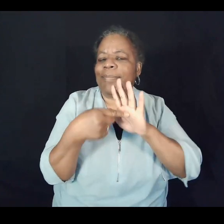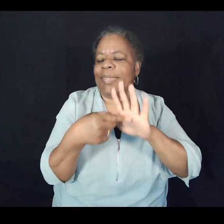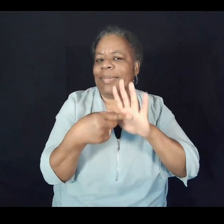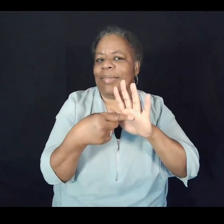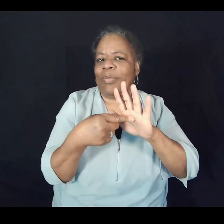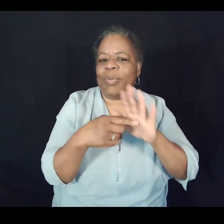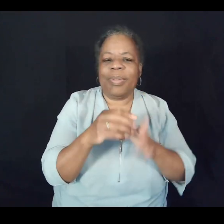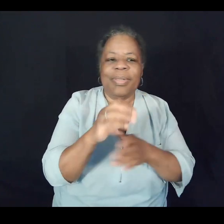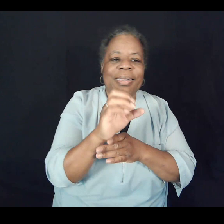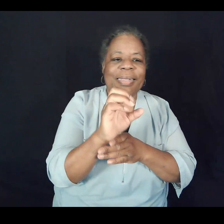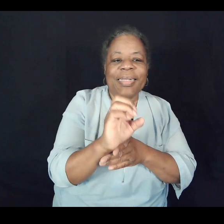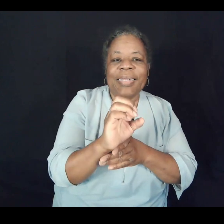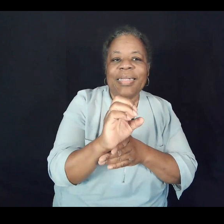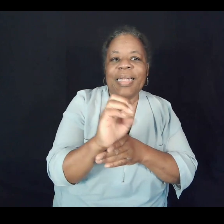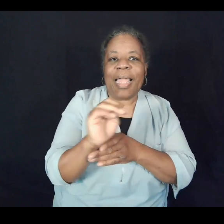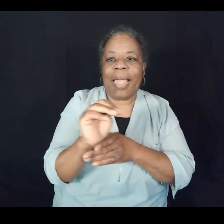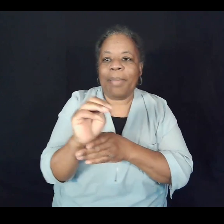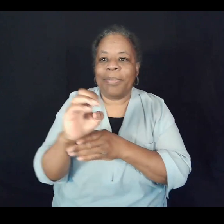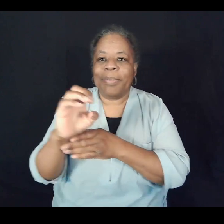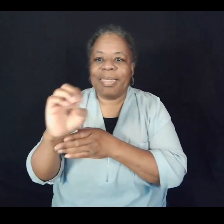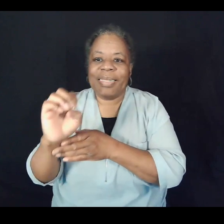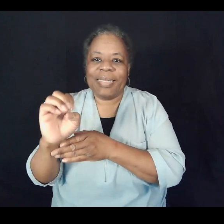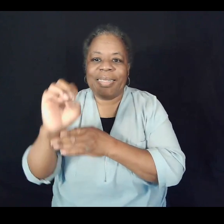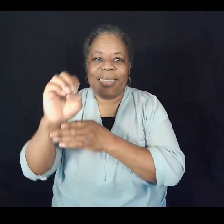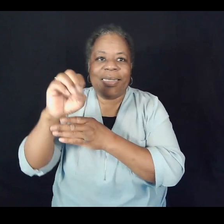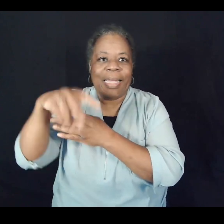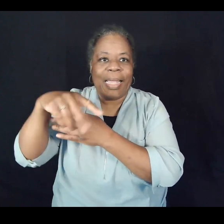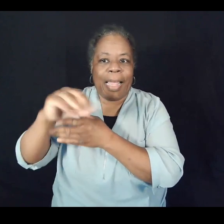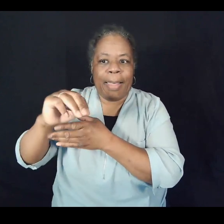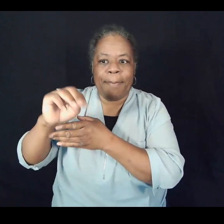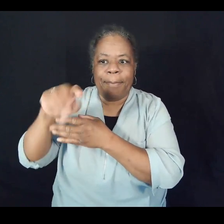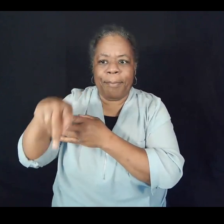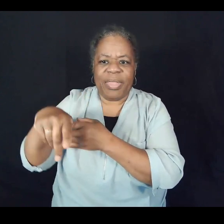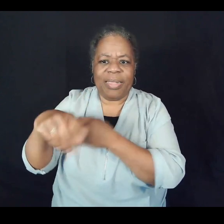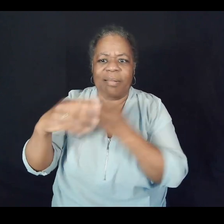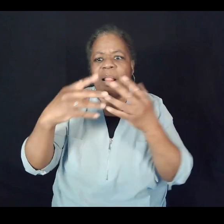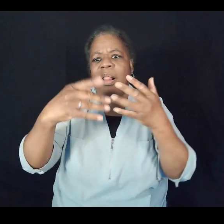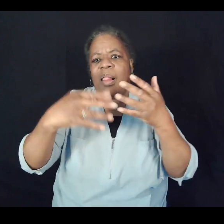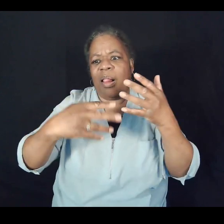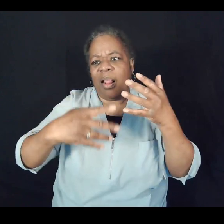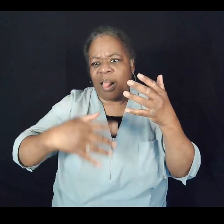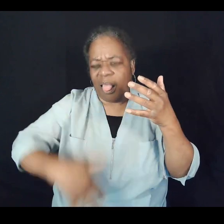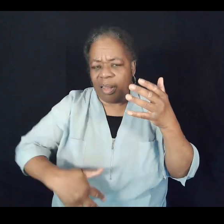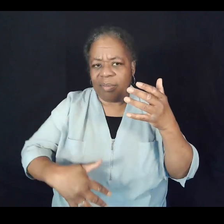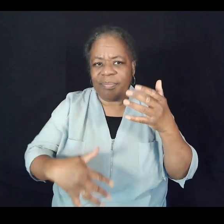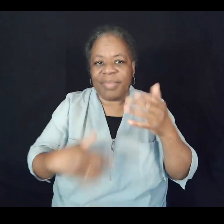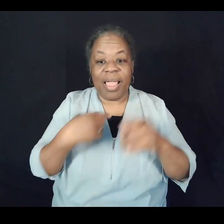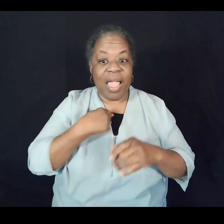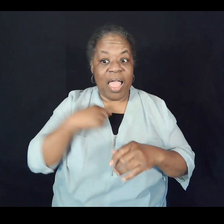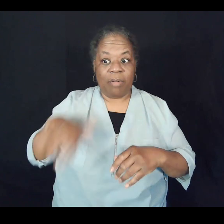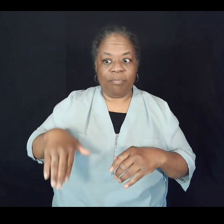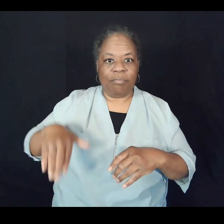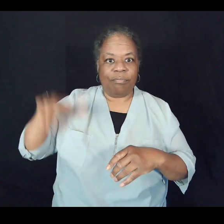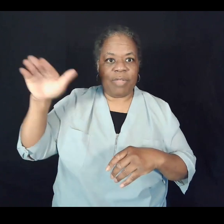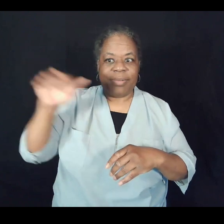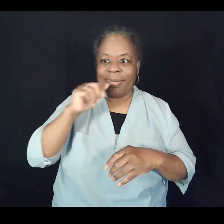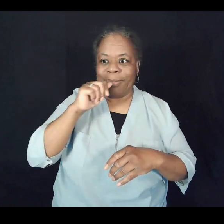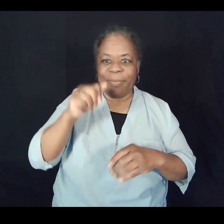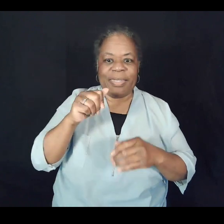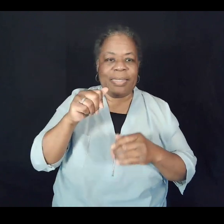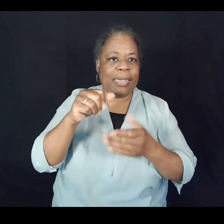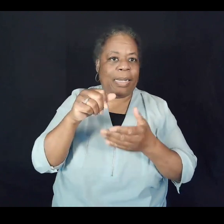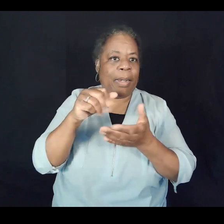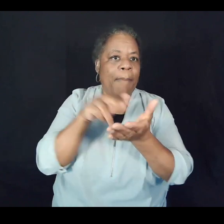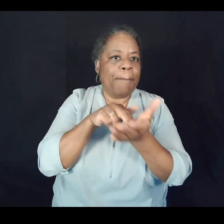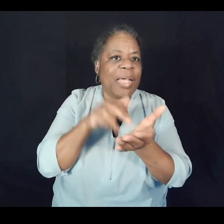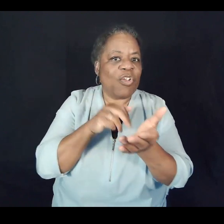CMEs, EMPs, the list goes on. Now, I was raised on a diet of peanut butter and jelly,